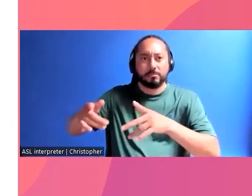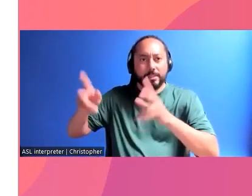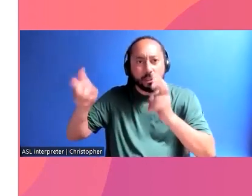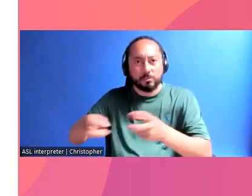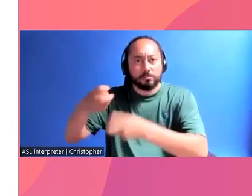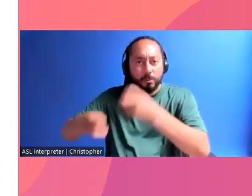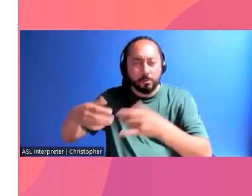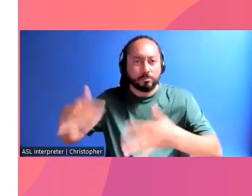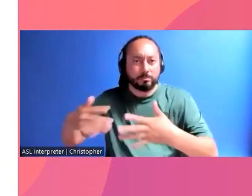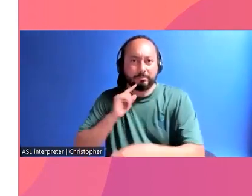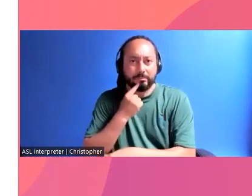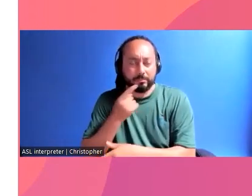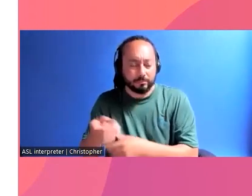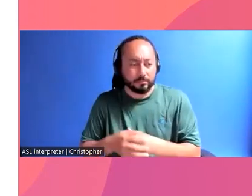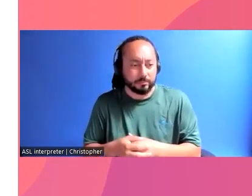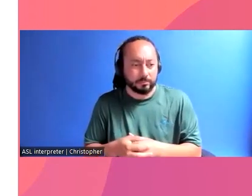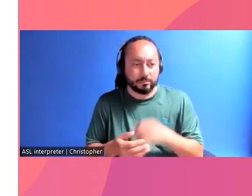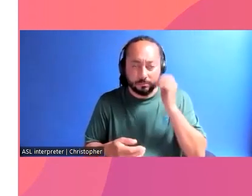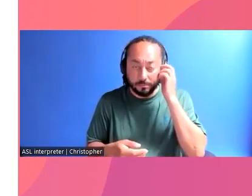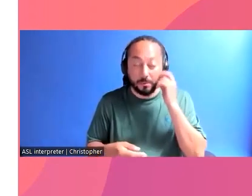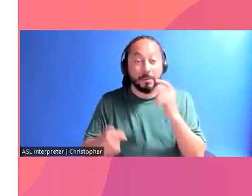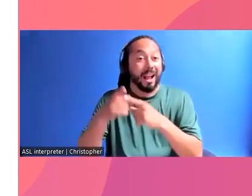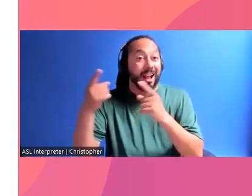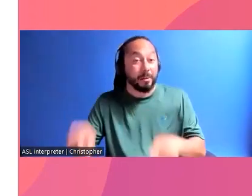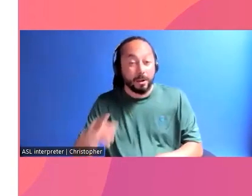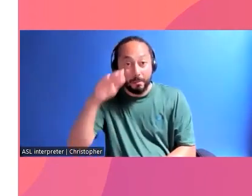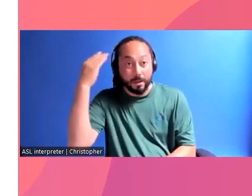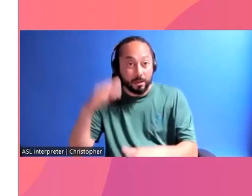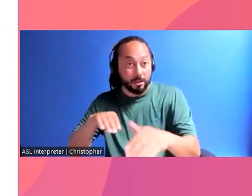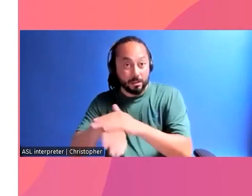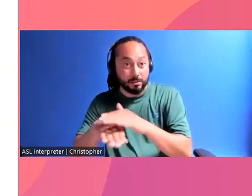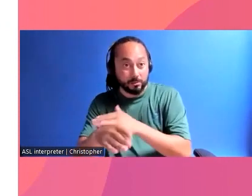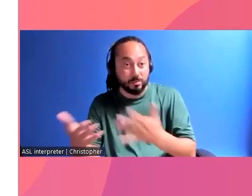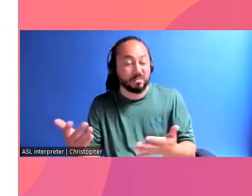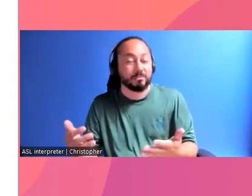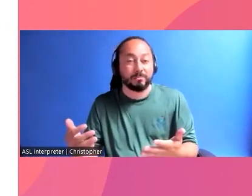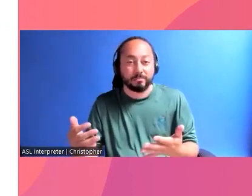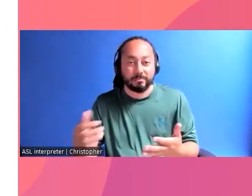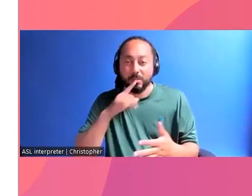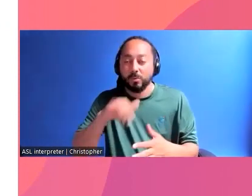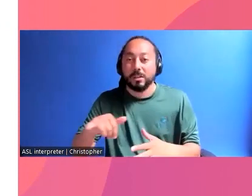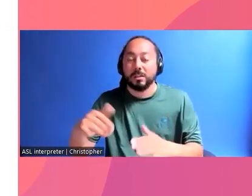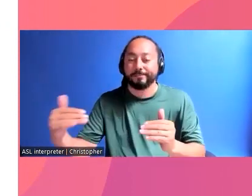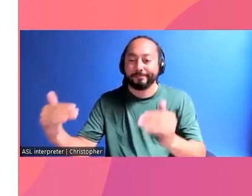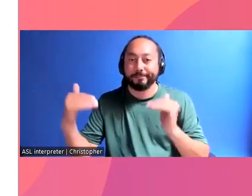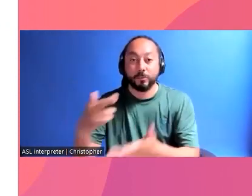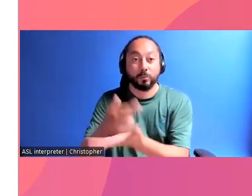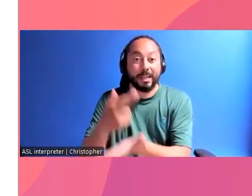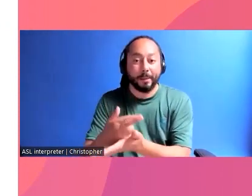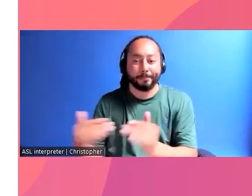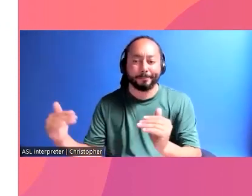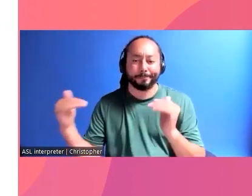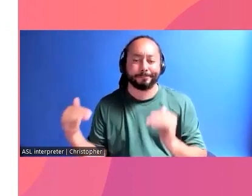When they do gain access, Black patients are more likely to receive less intensive and high-level rehabilitation,